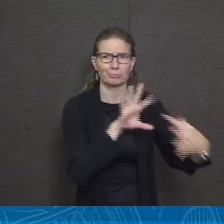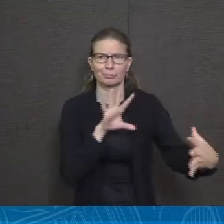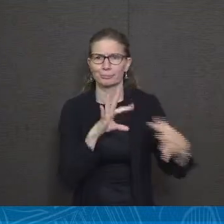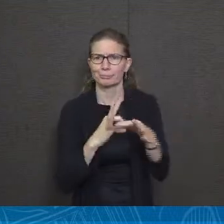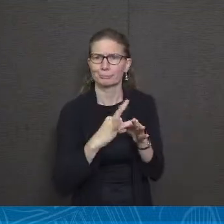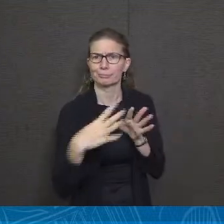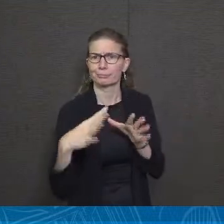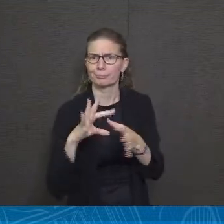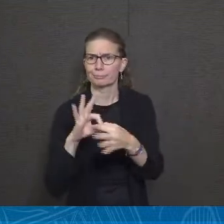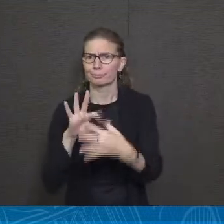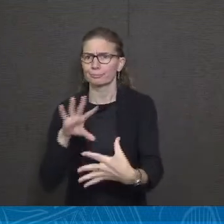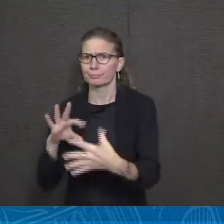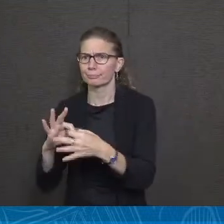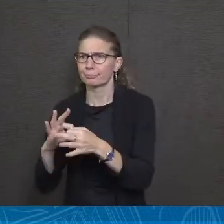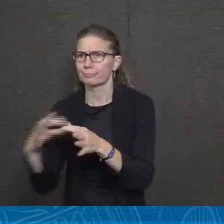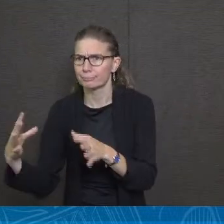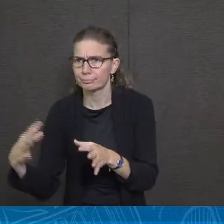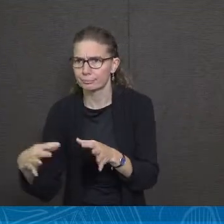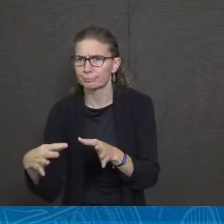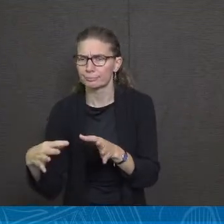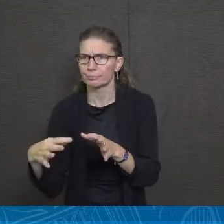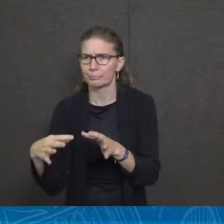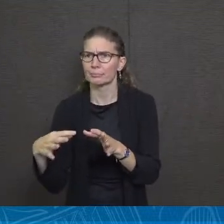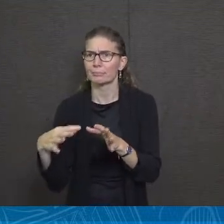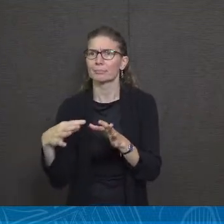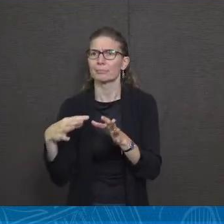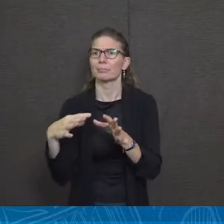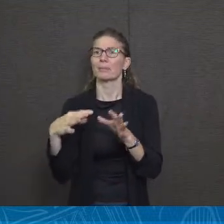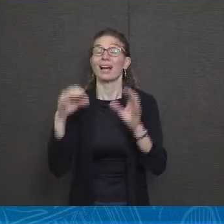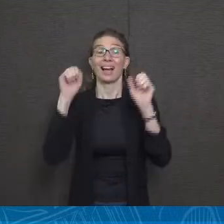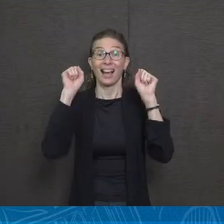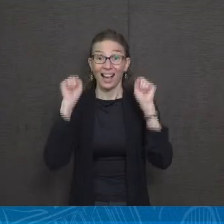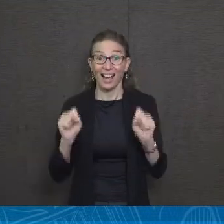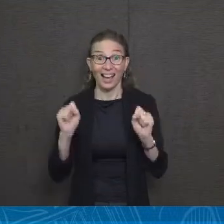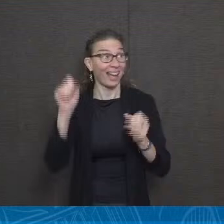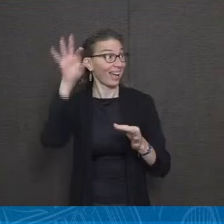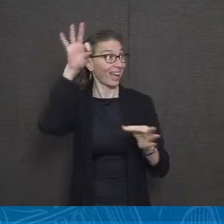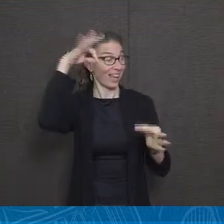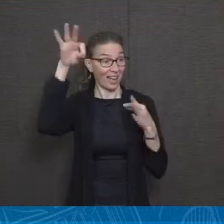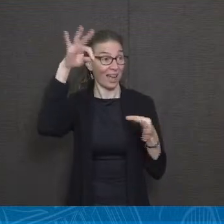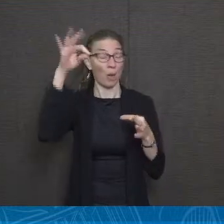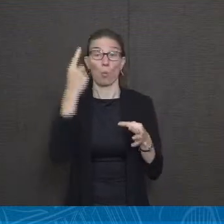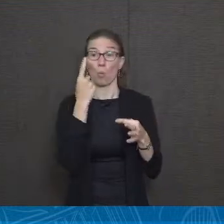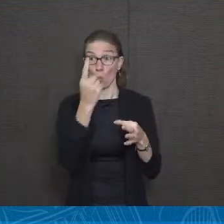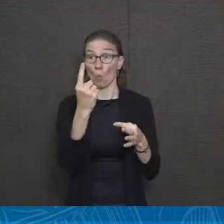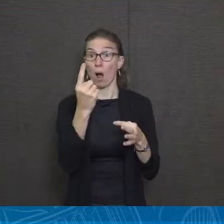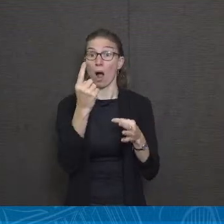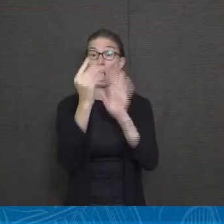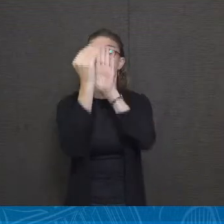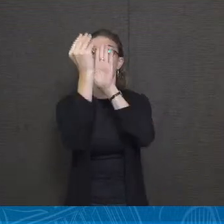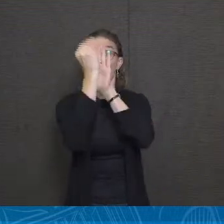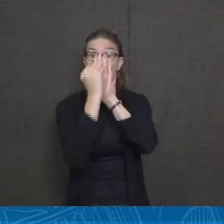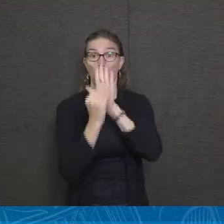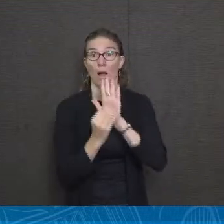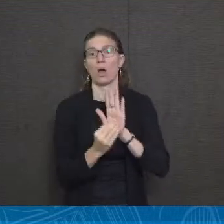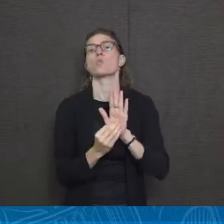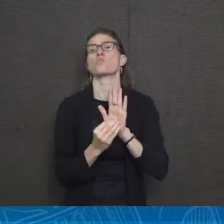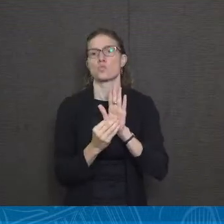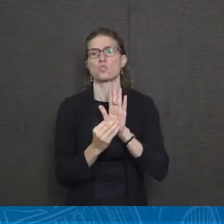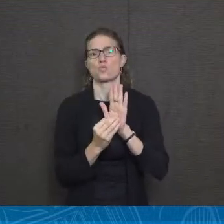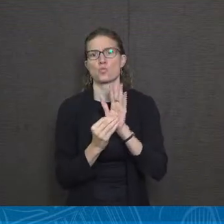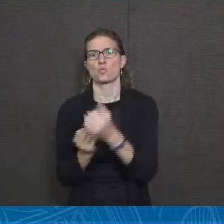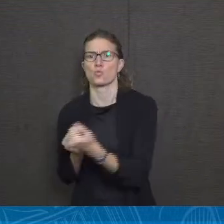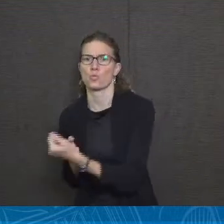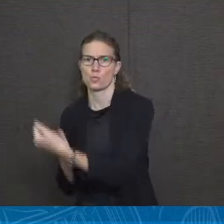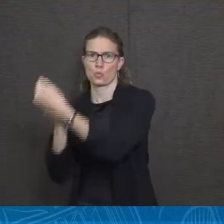disasters. That having a single source, I think, again, can drive those other